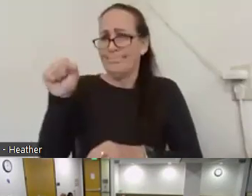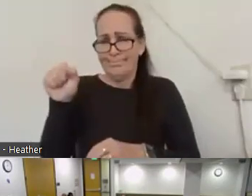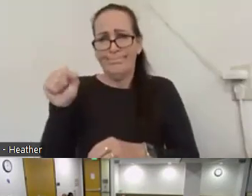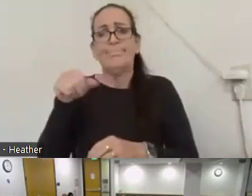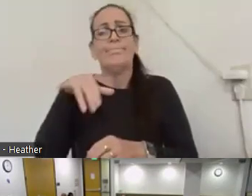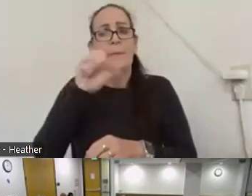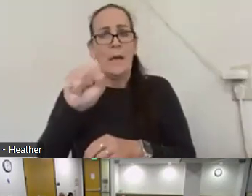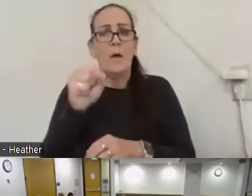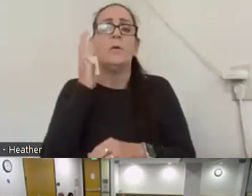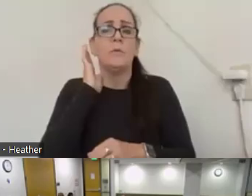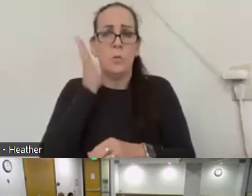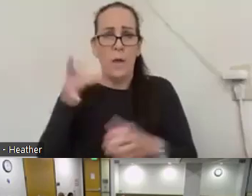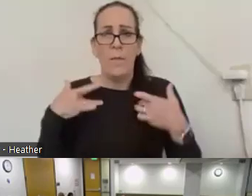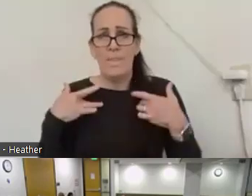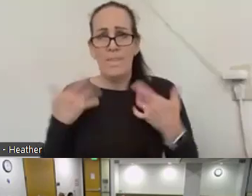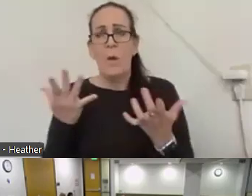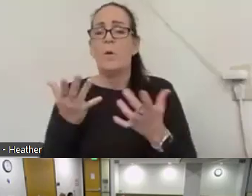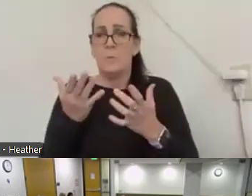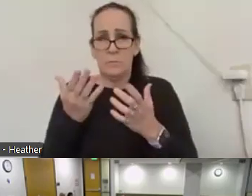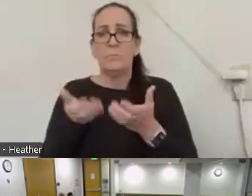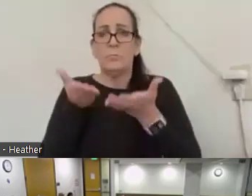asking that question.